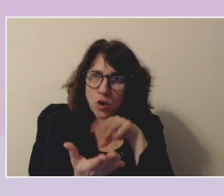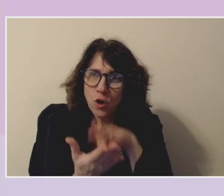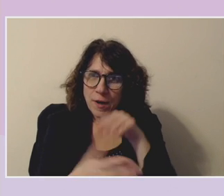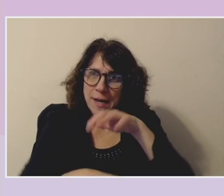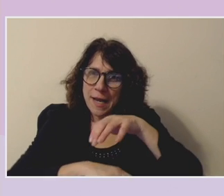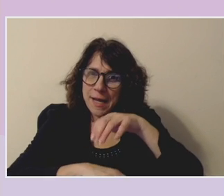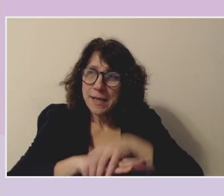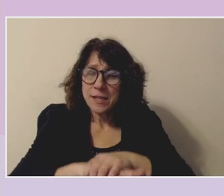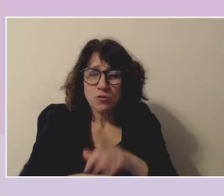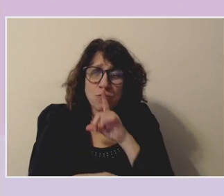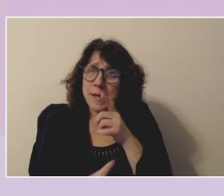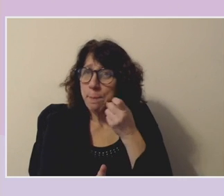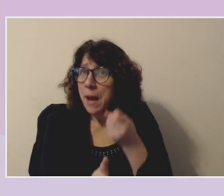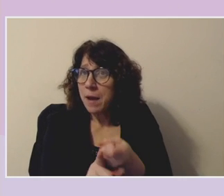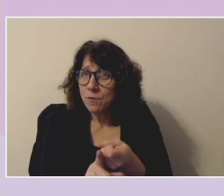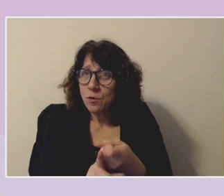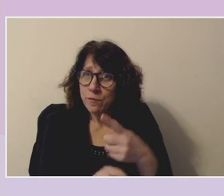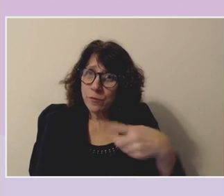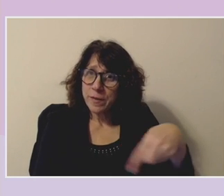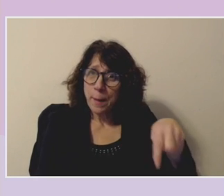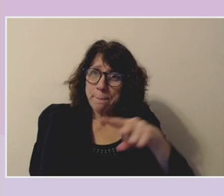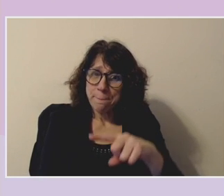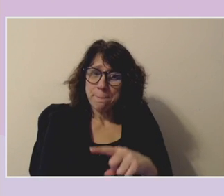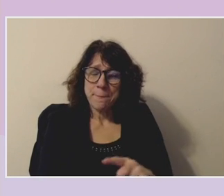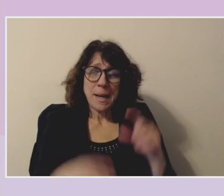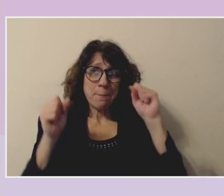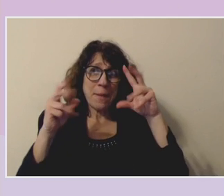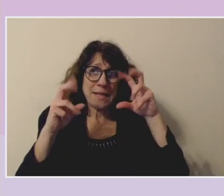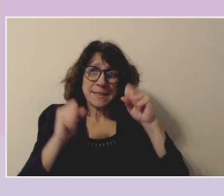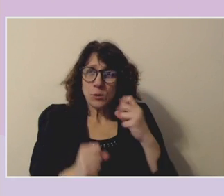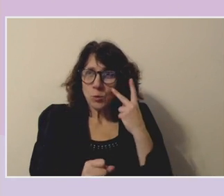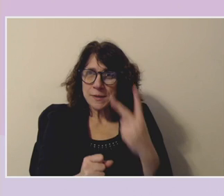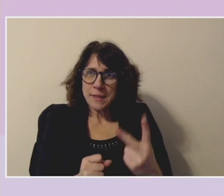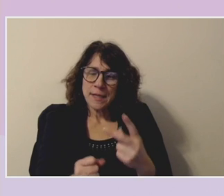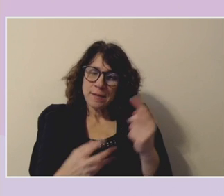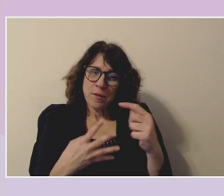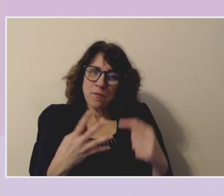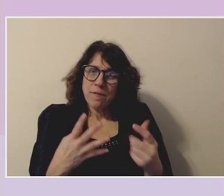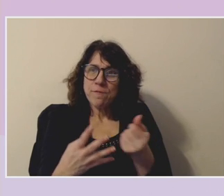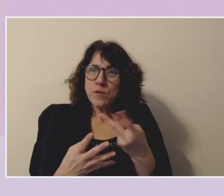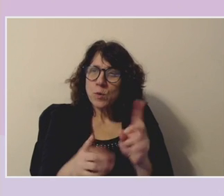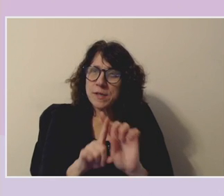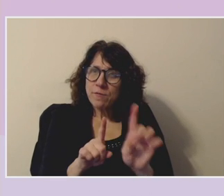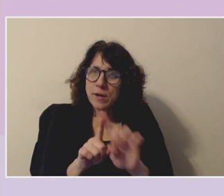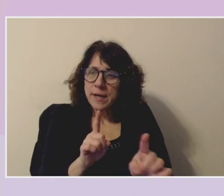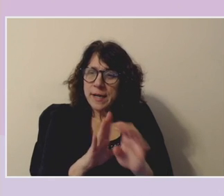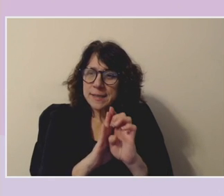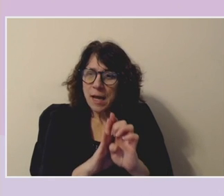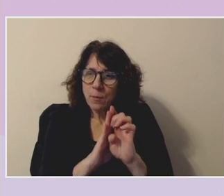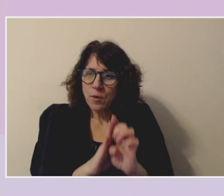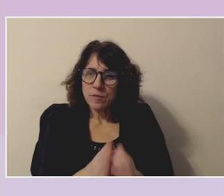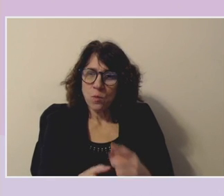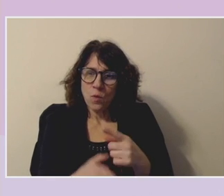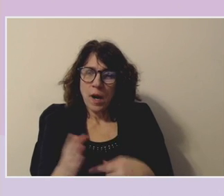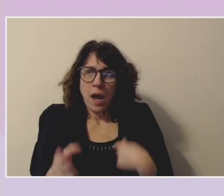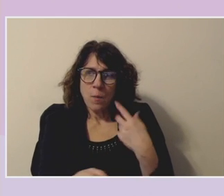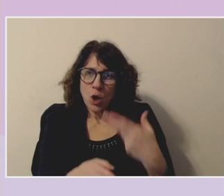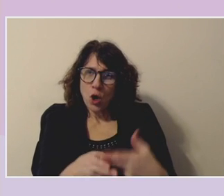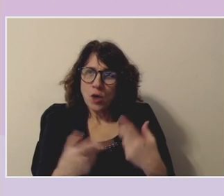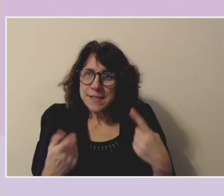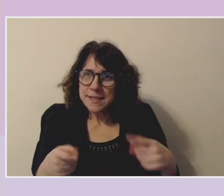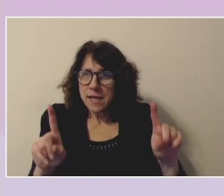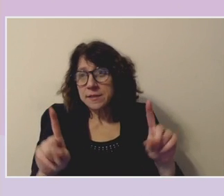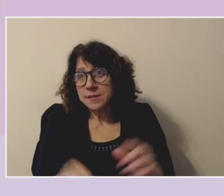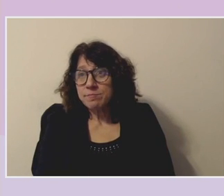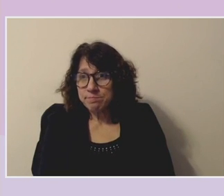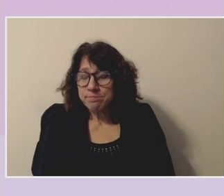impactful and pretty amazing to see. So those are just a few different examples of what I would call success in our community